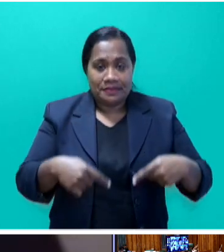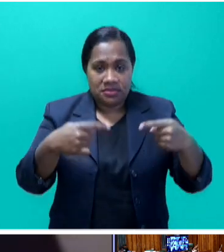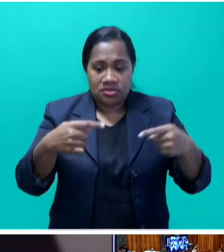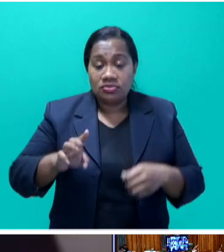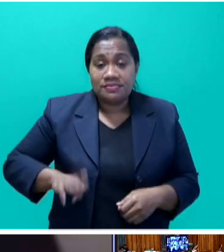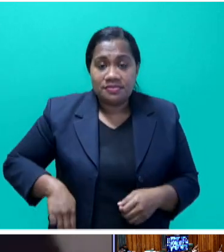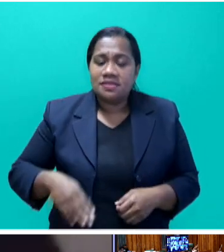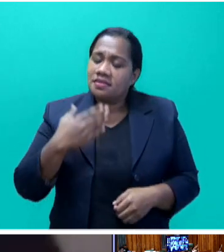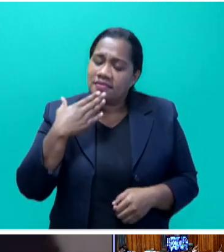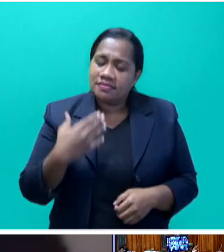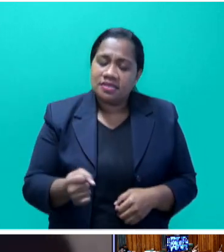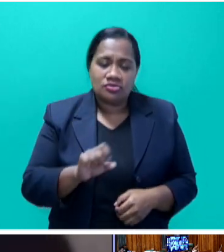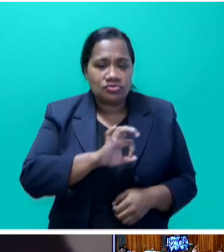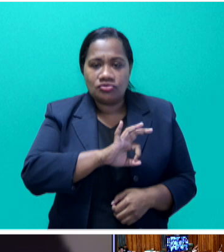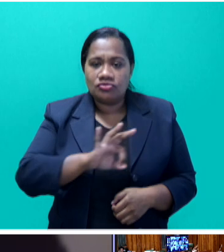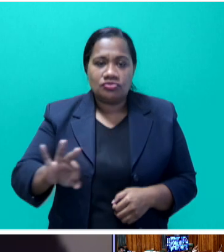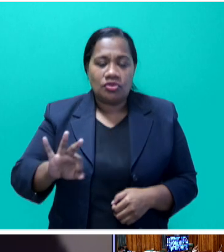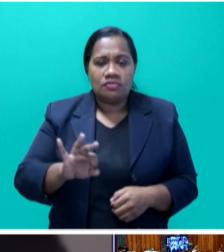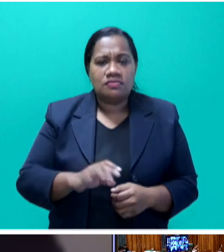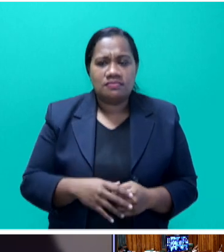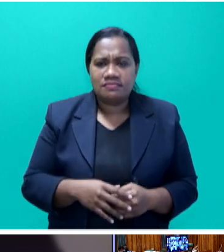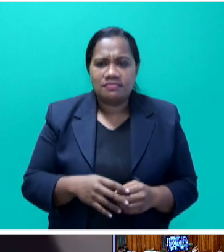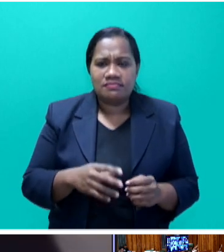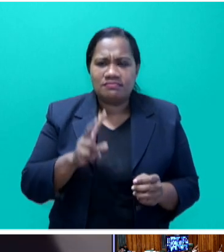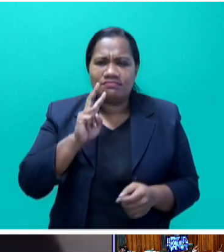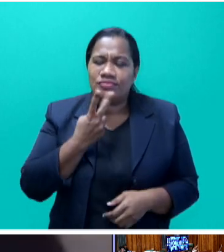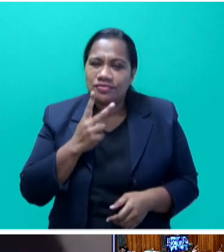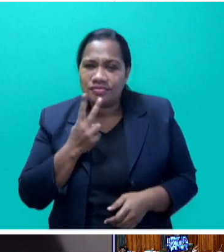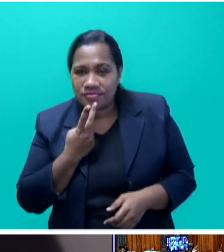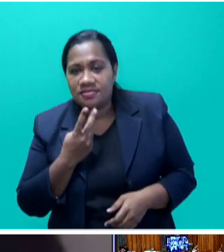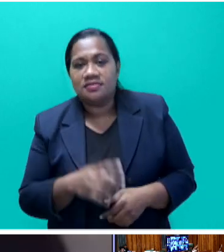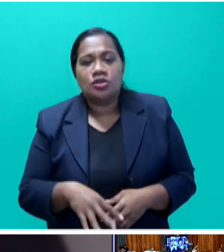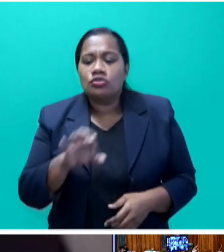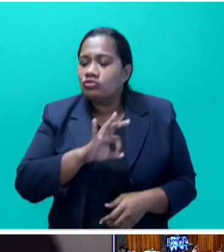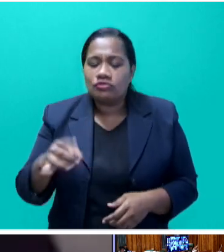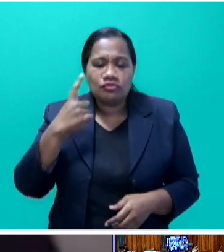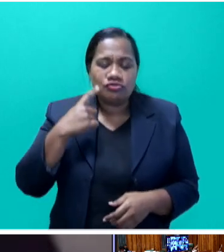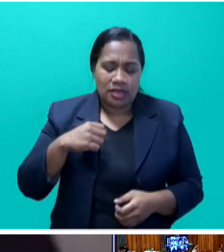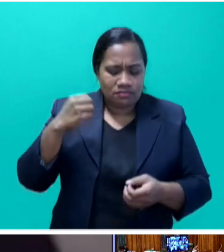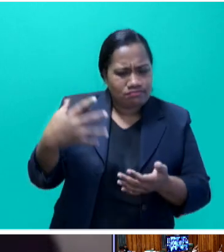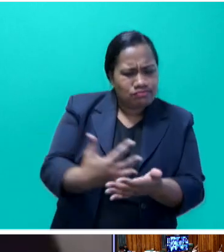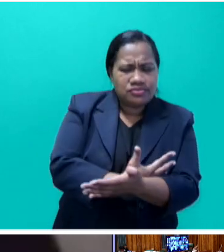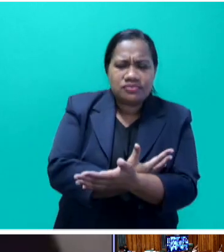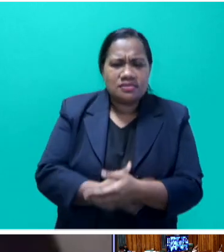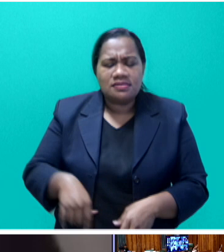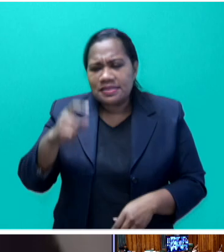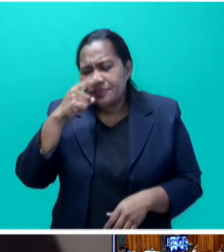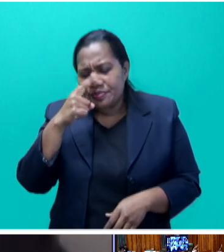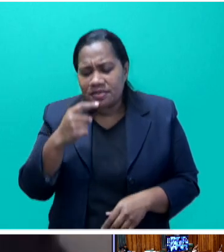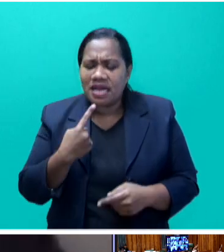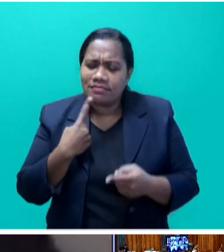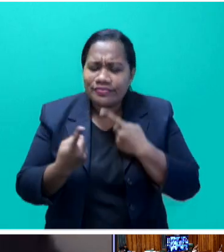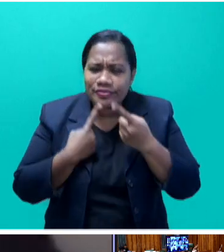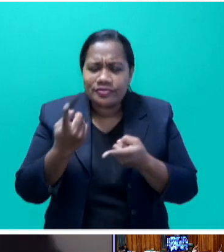please don't twist the facts. Please don't try and influence the public by telling lies